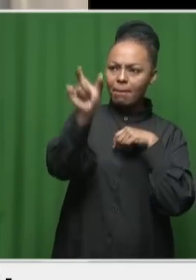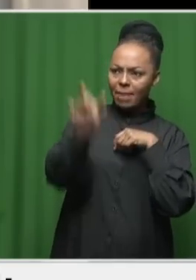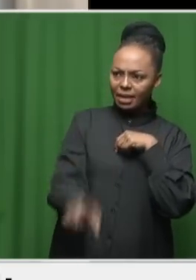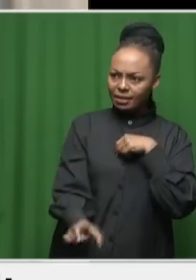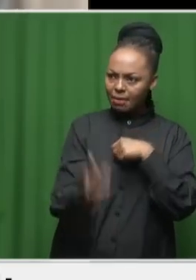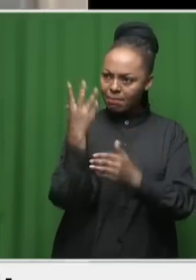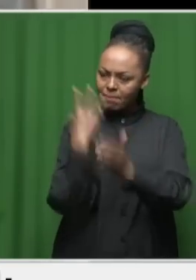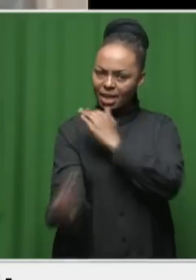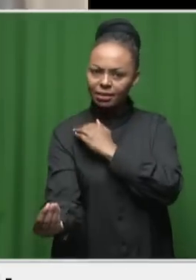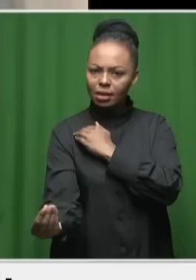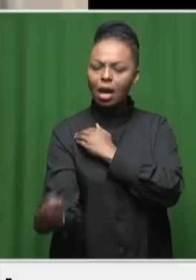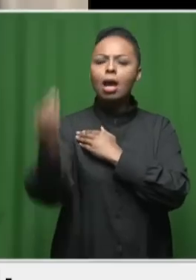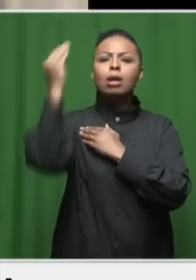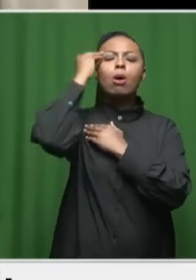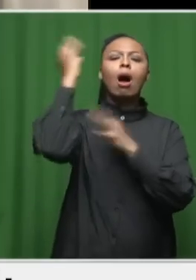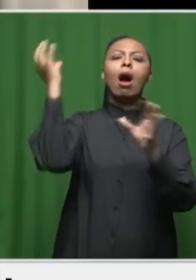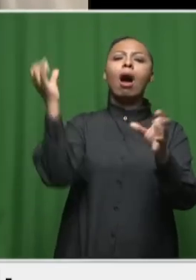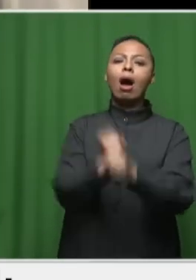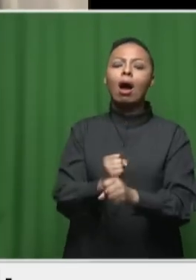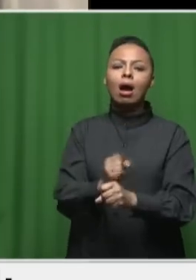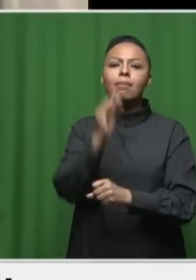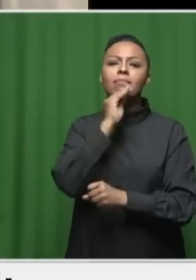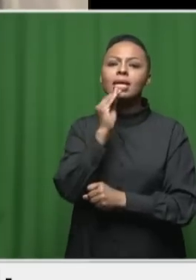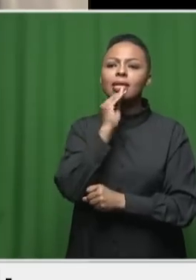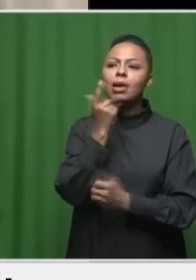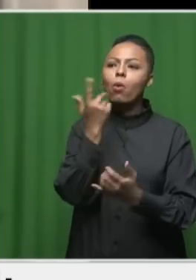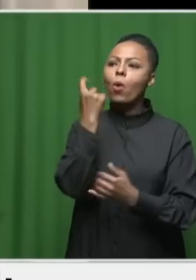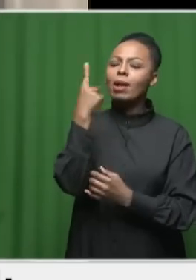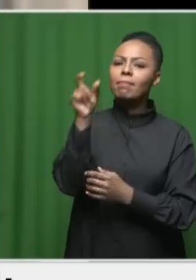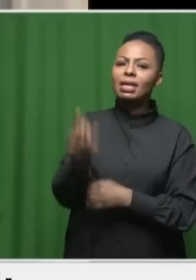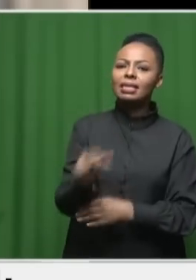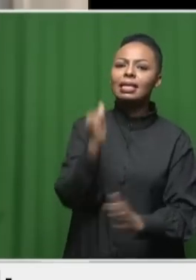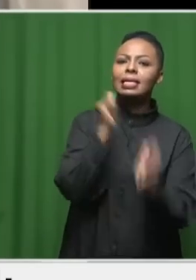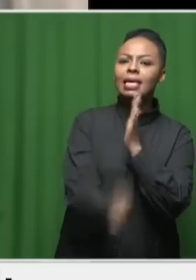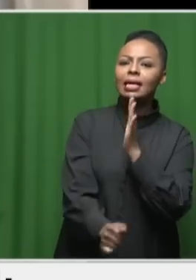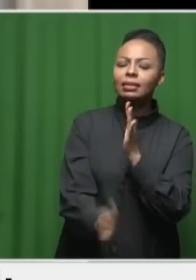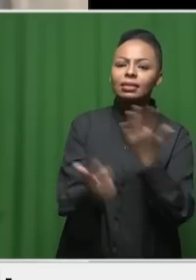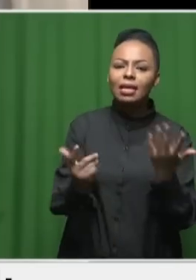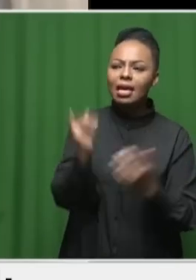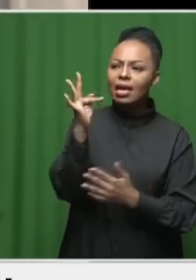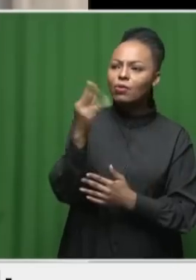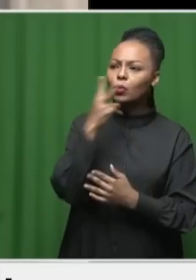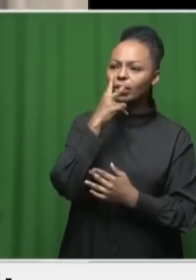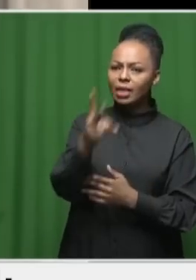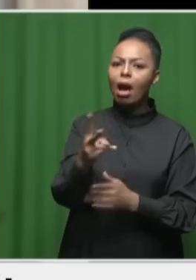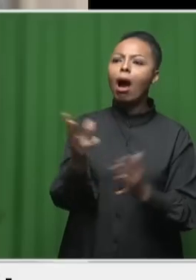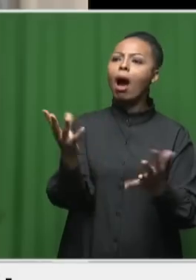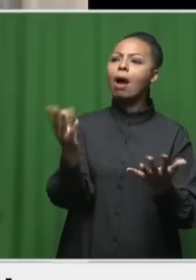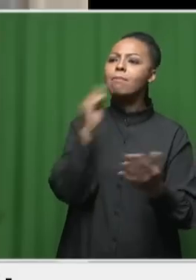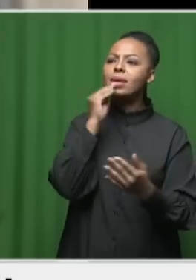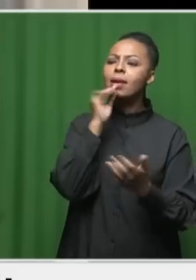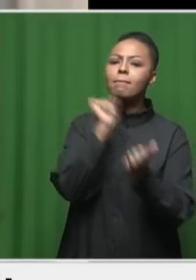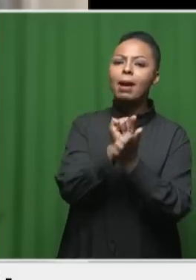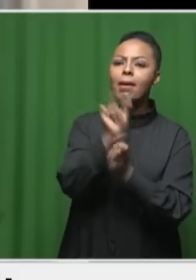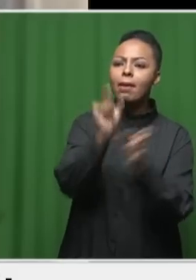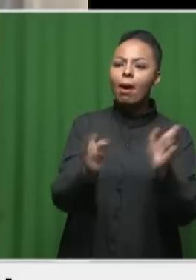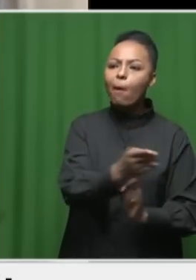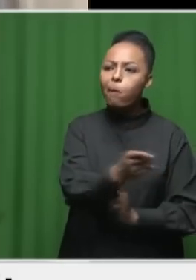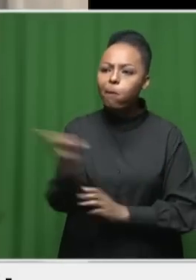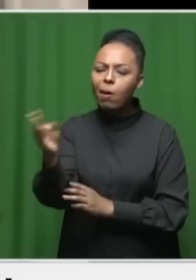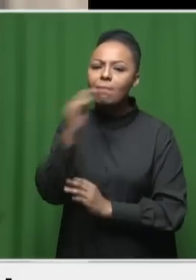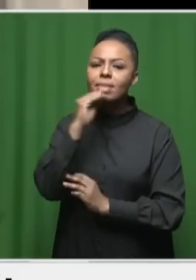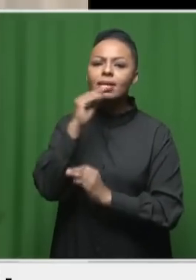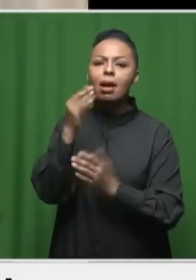missing, then you know that it's most likely the prisoner has been killed. The moment you find out all prisoners are there, that tells you that the body has been brought